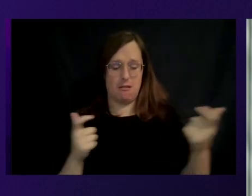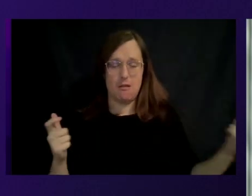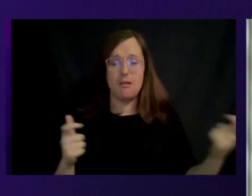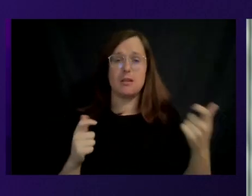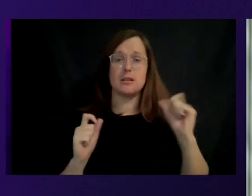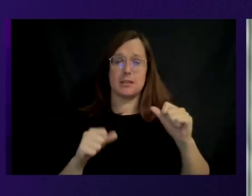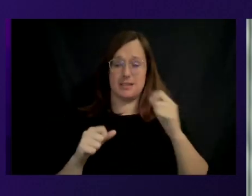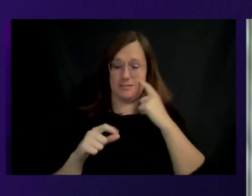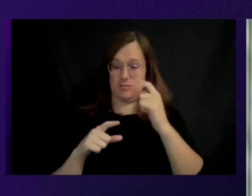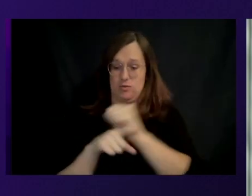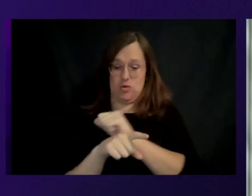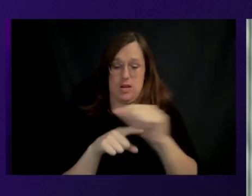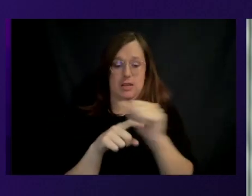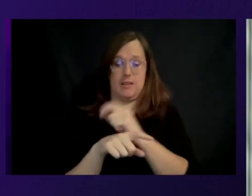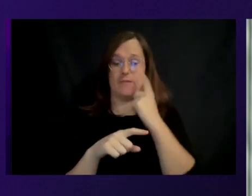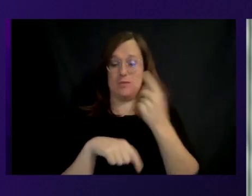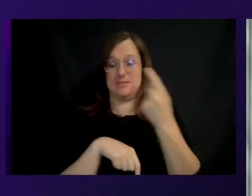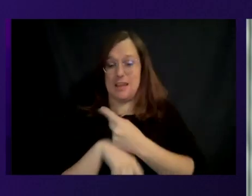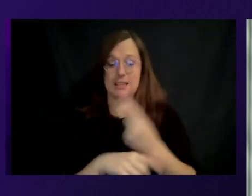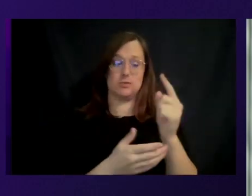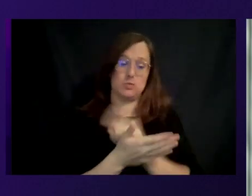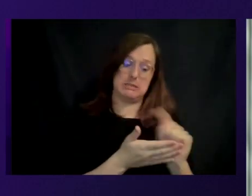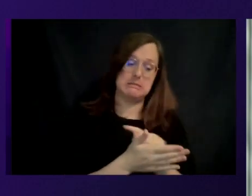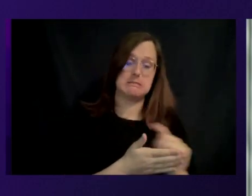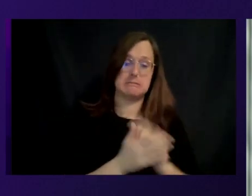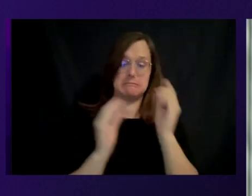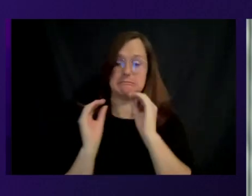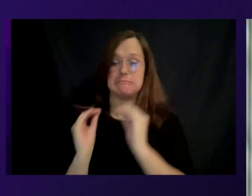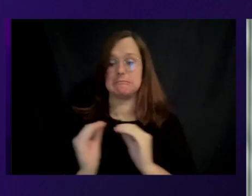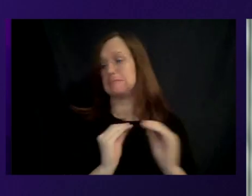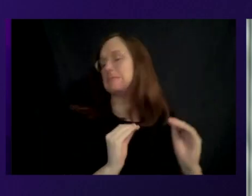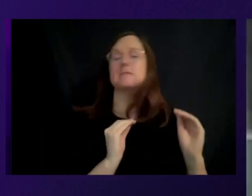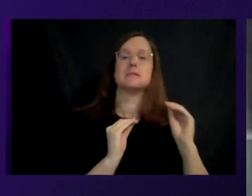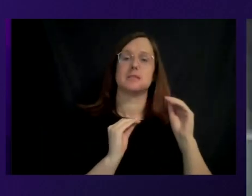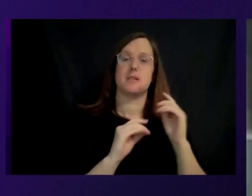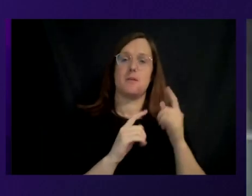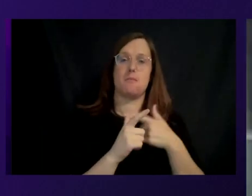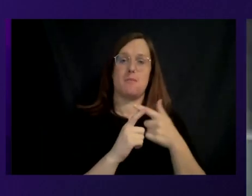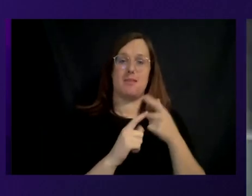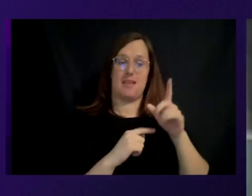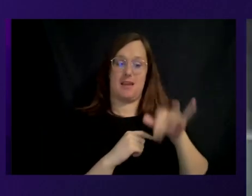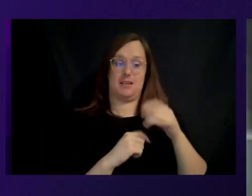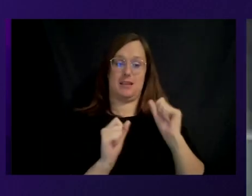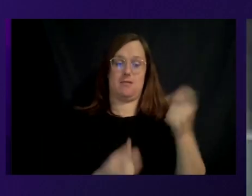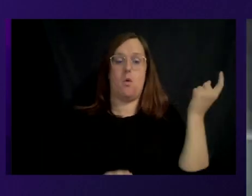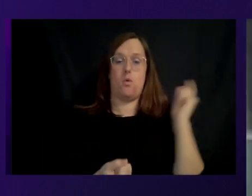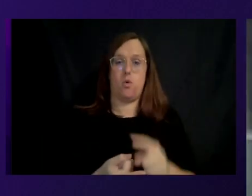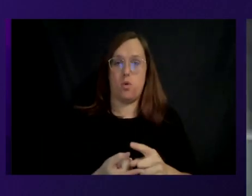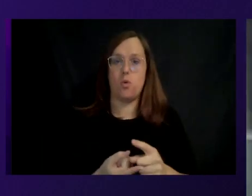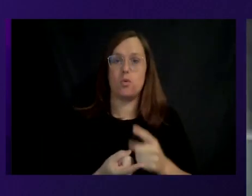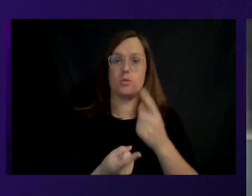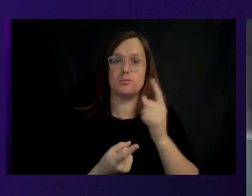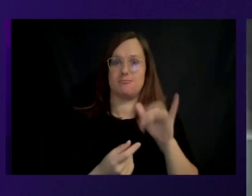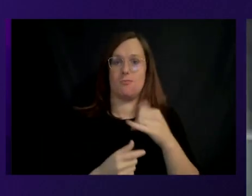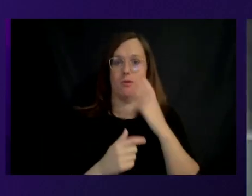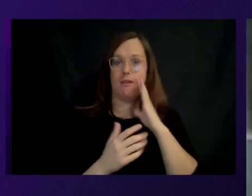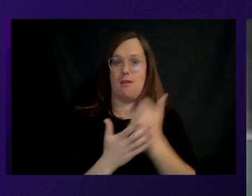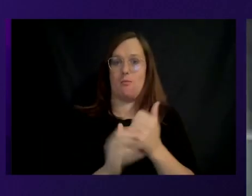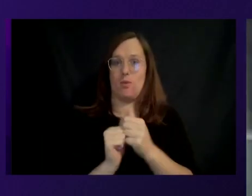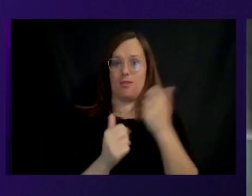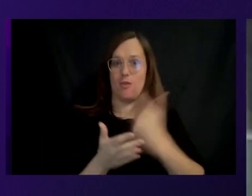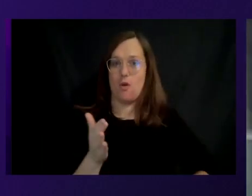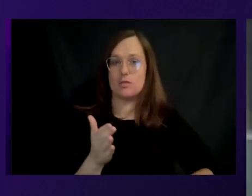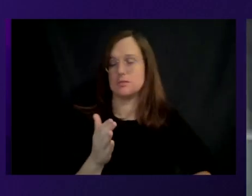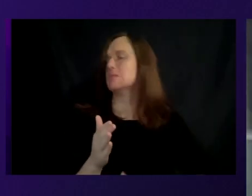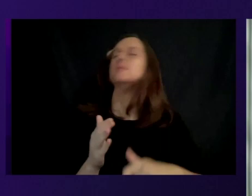even months for some of the largest models, leading to an exponential growth in training cost. That's why we built our Trainium chip to deliver the high performance for